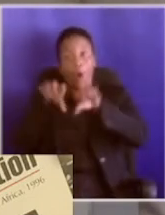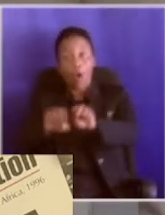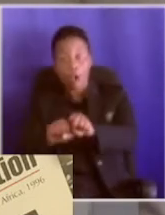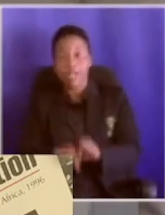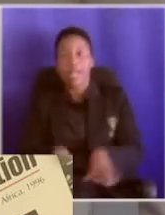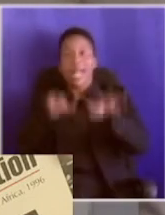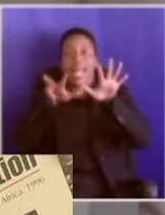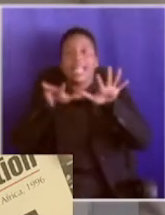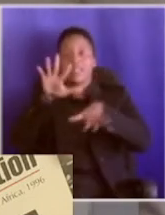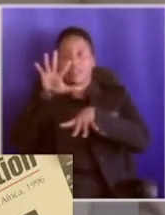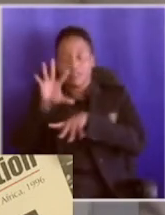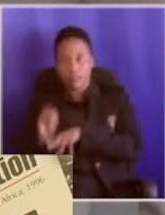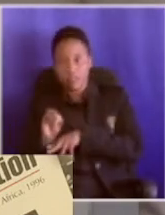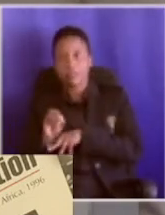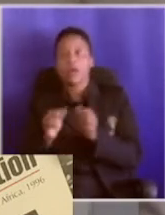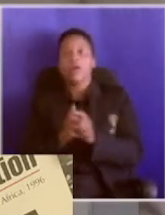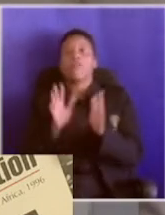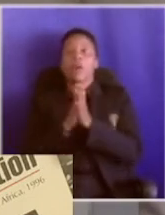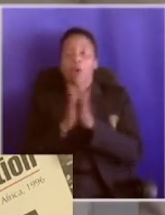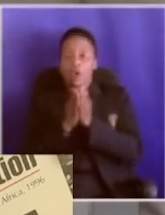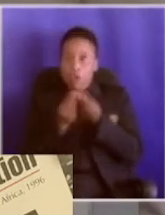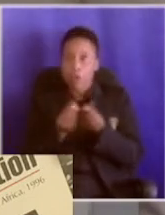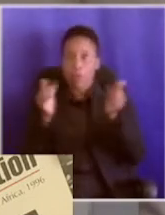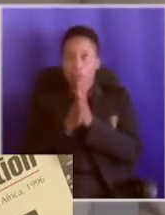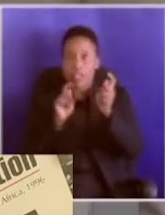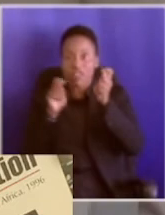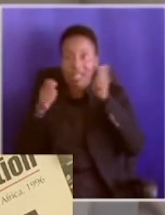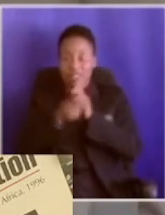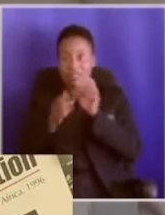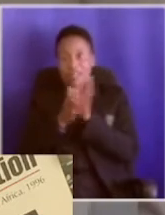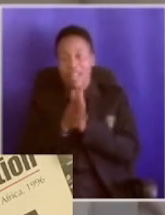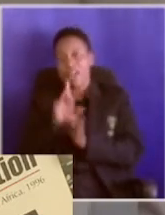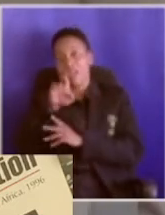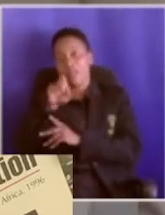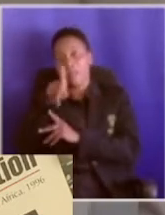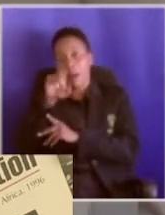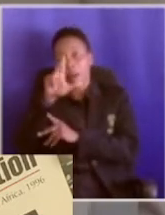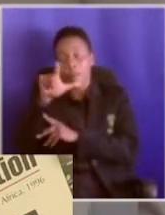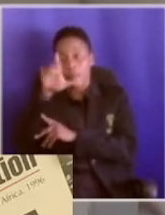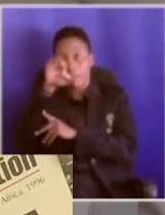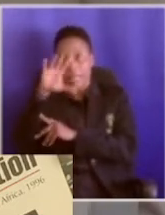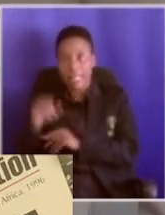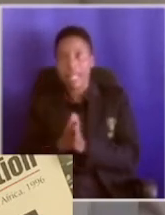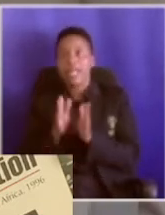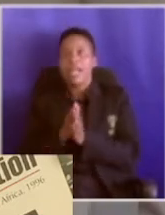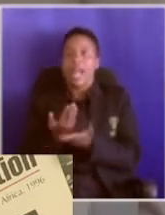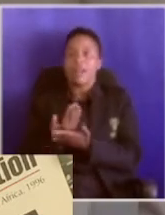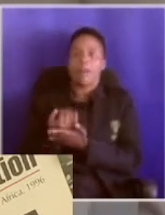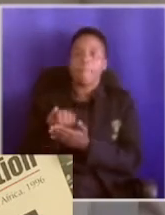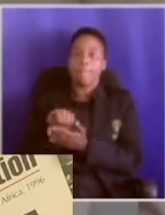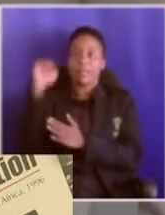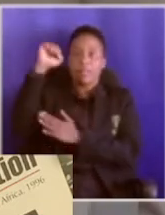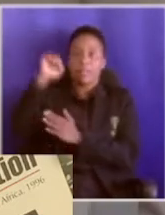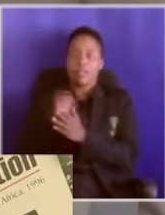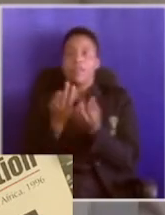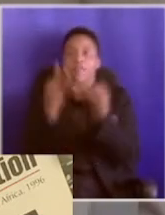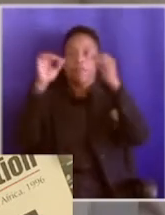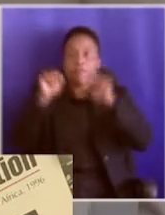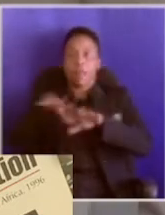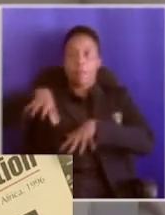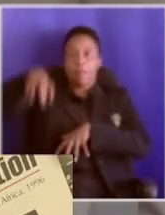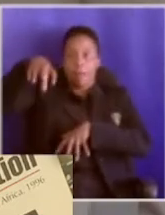Volksraad resolution in the Transvaal Republic, and a ban of freehold for Black people in the Free State